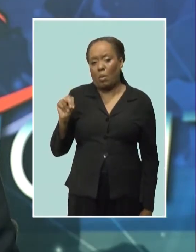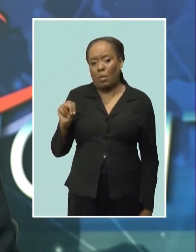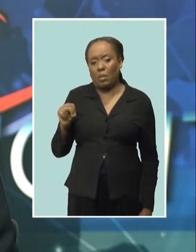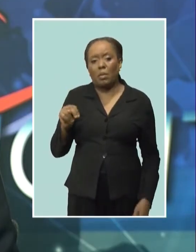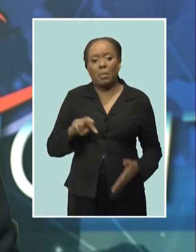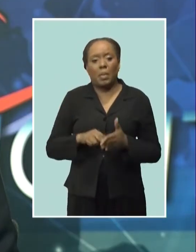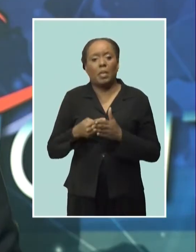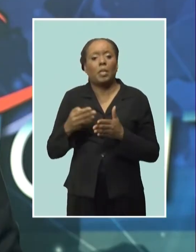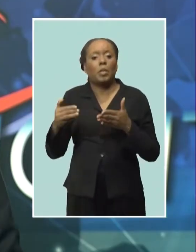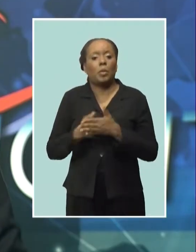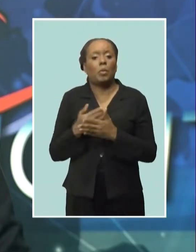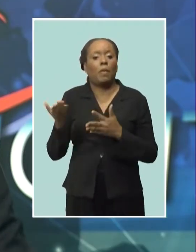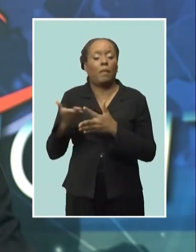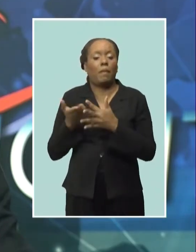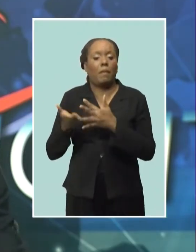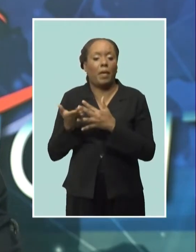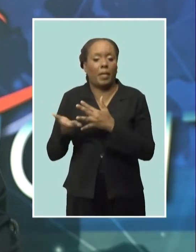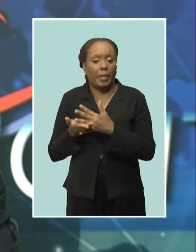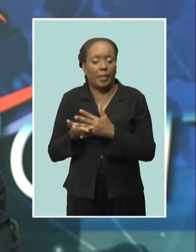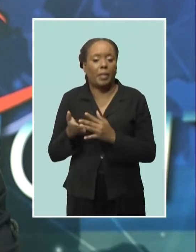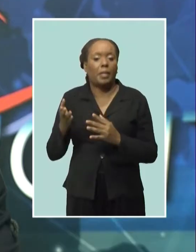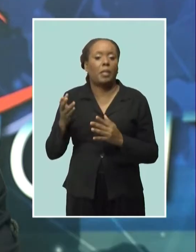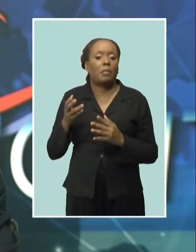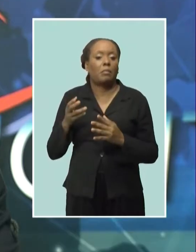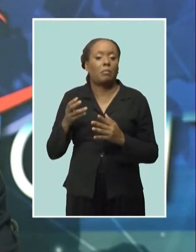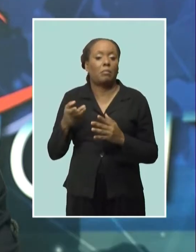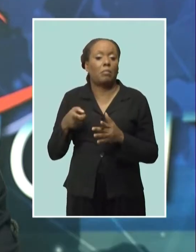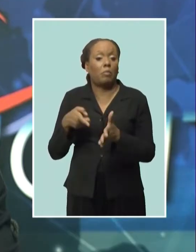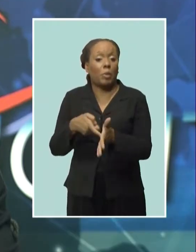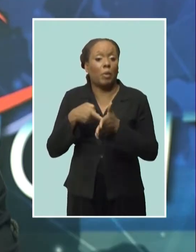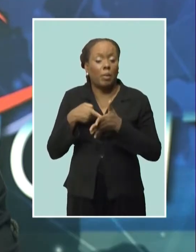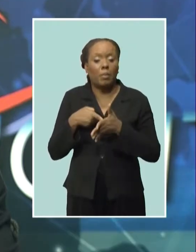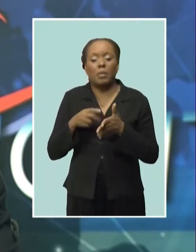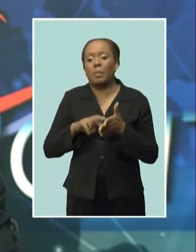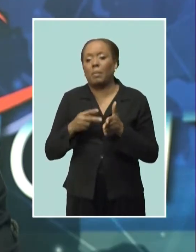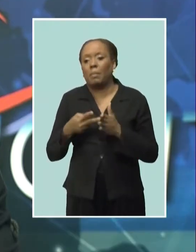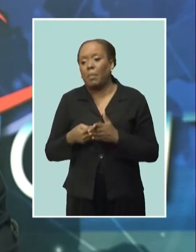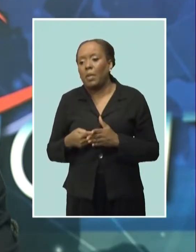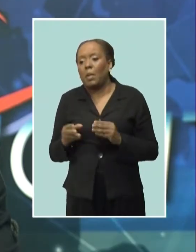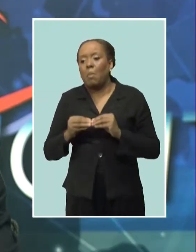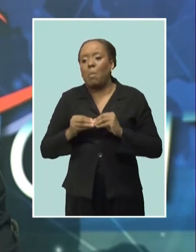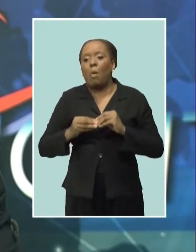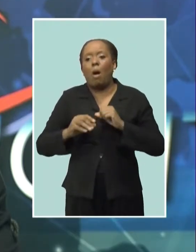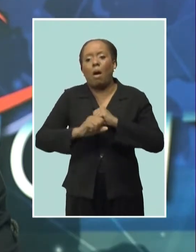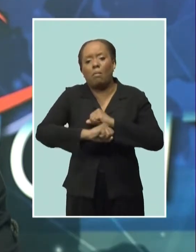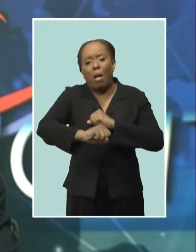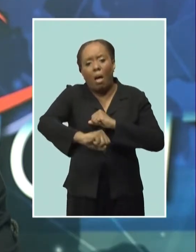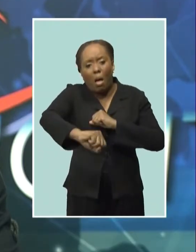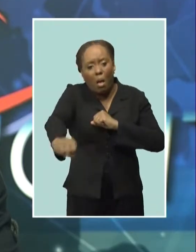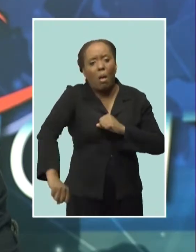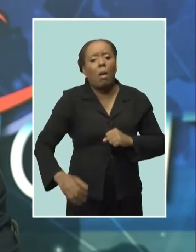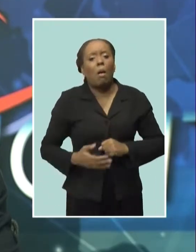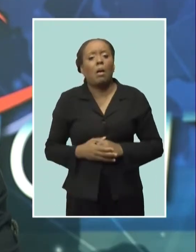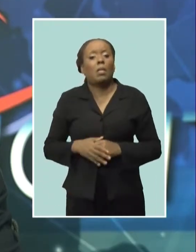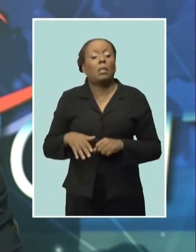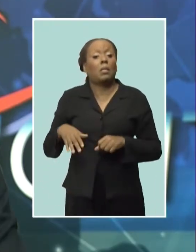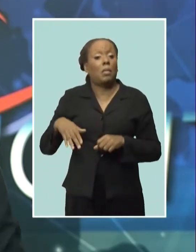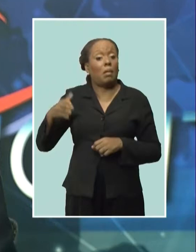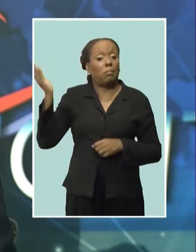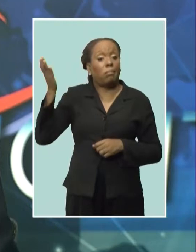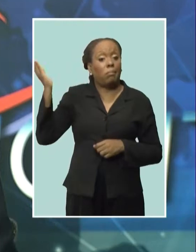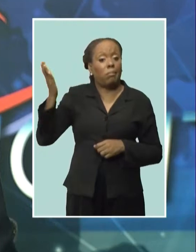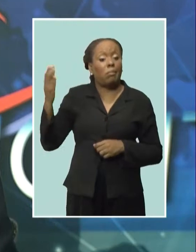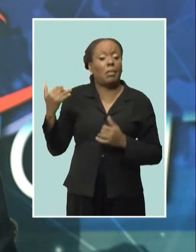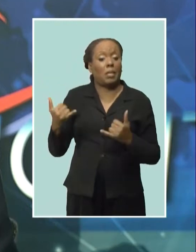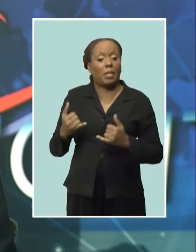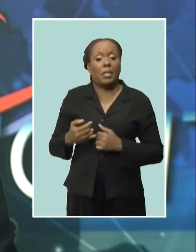in more red tape. She highlighted a section of the Income Tax Amendment Bill which was also considered in the Senate today. It